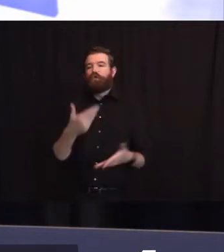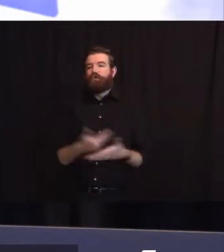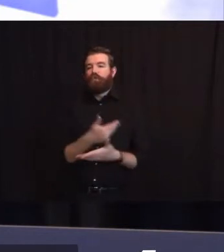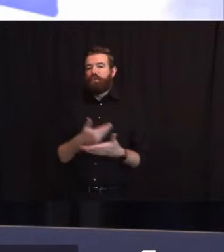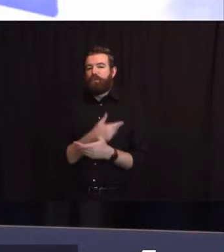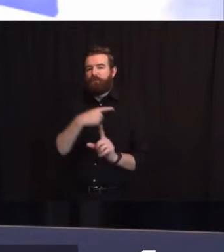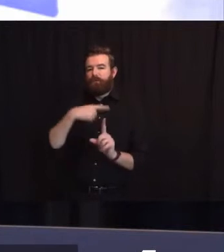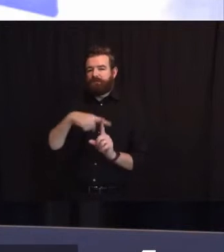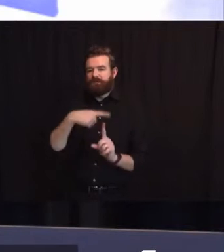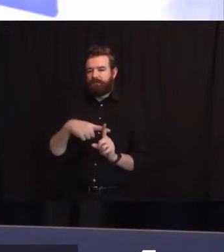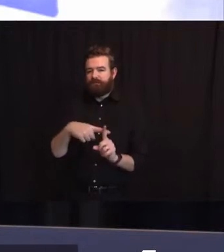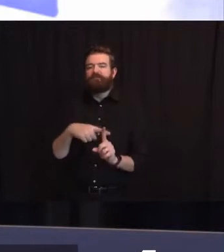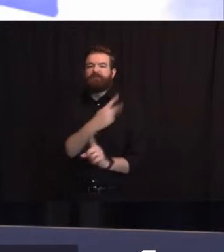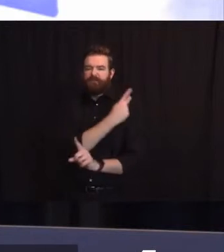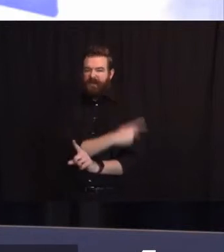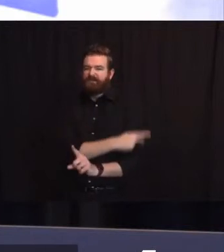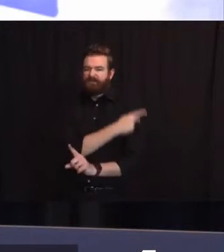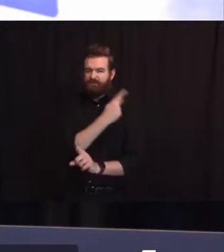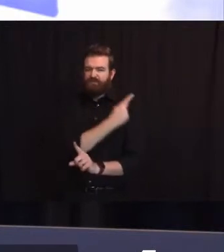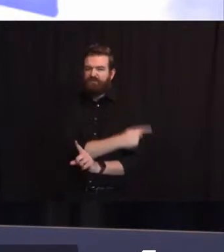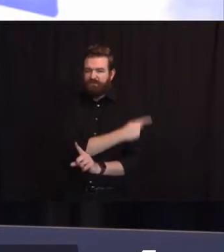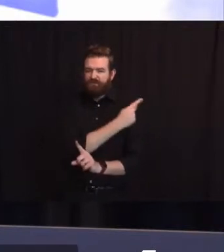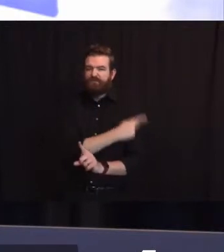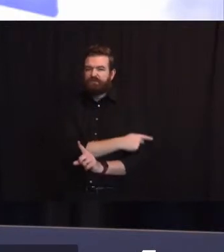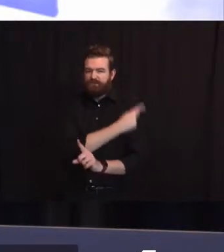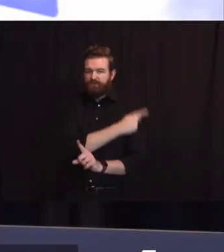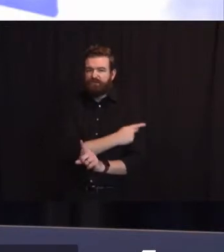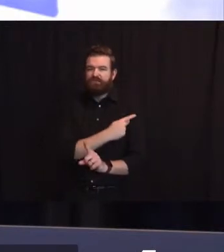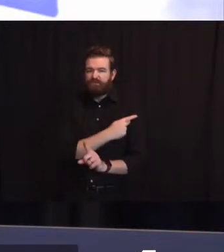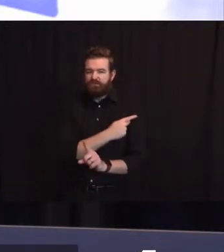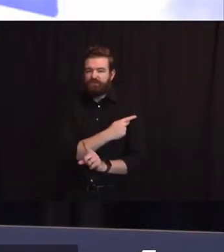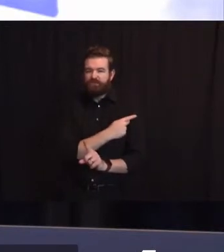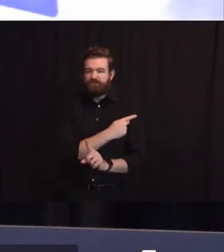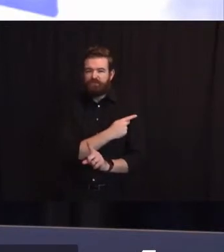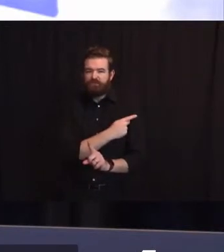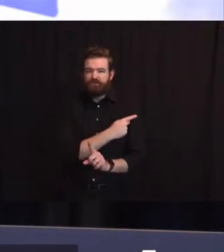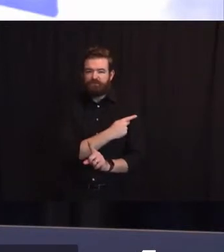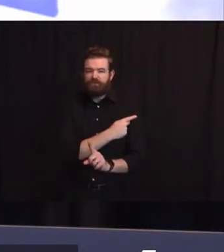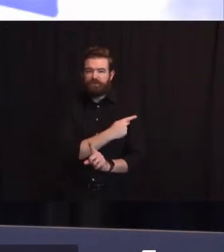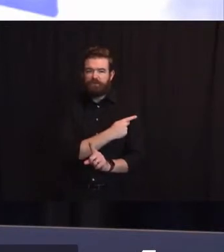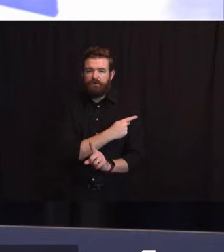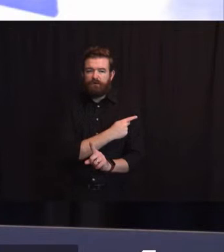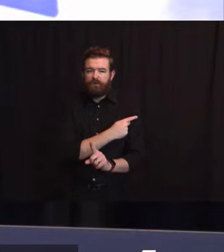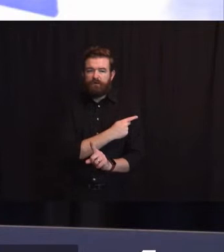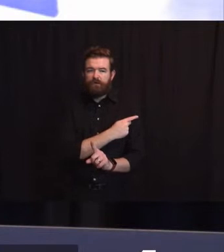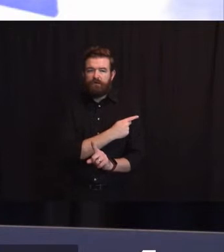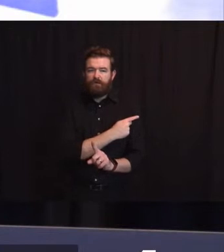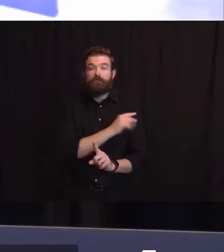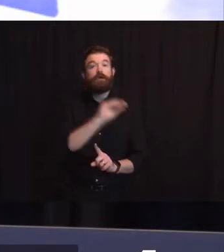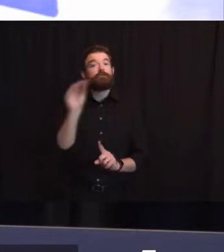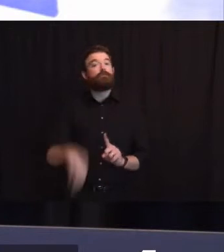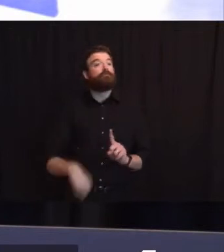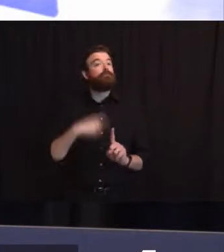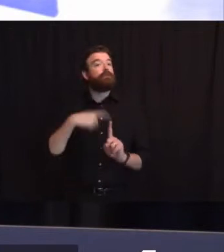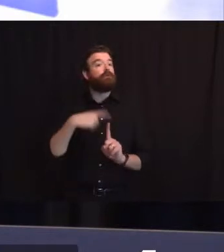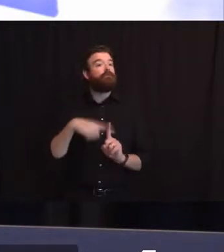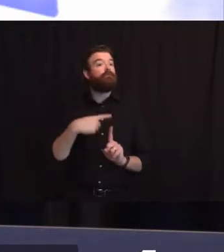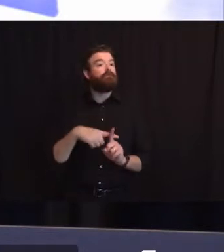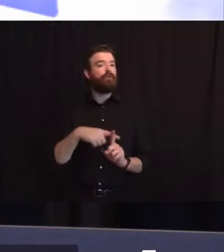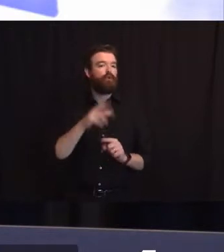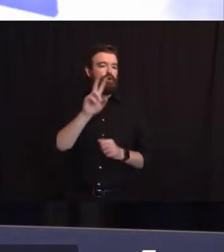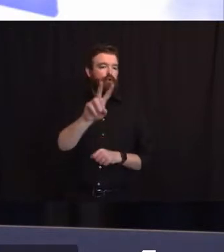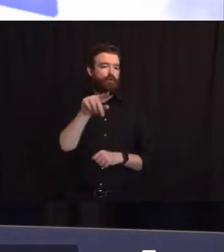Greystone. The daily percent positivity as of May 13th for New Jersey as a state is